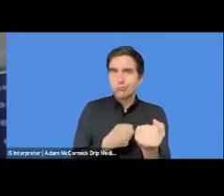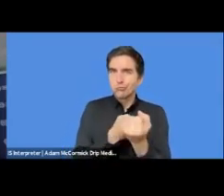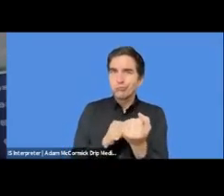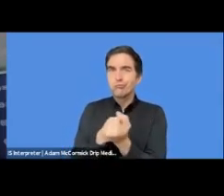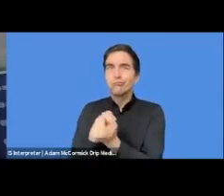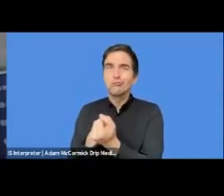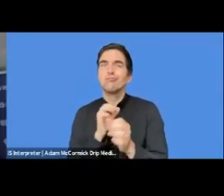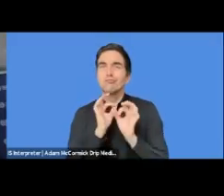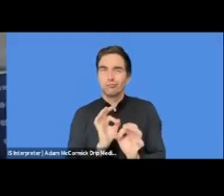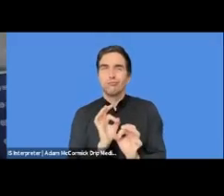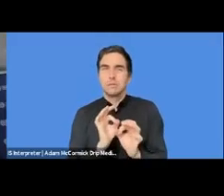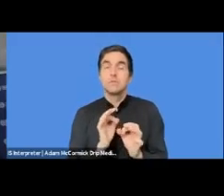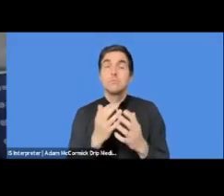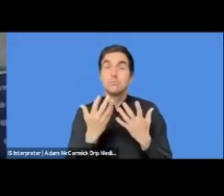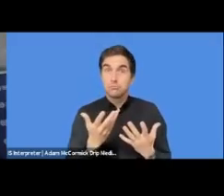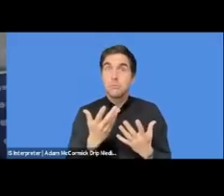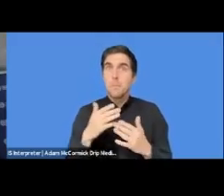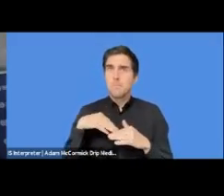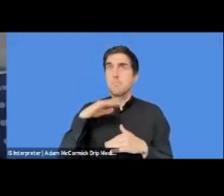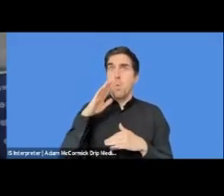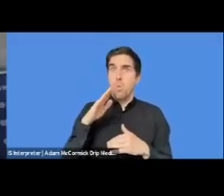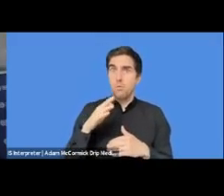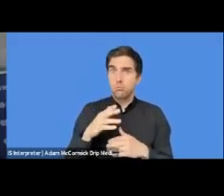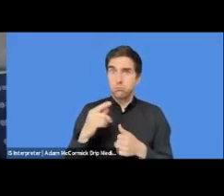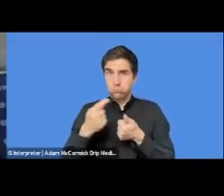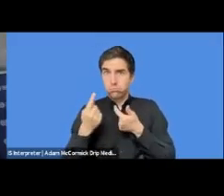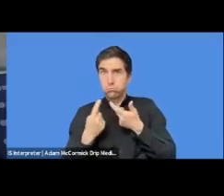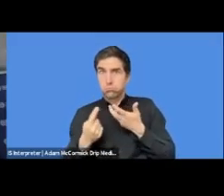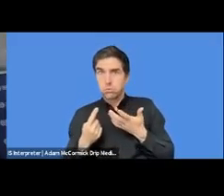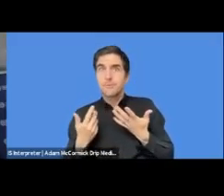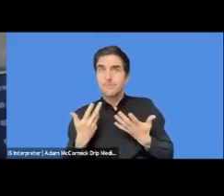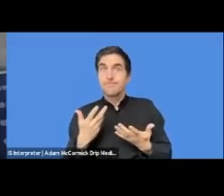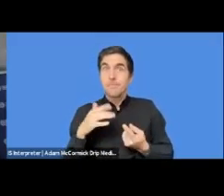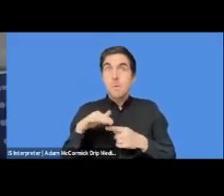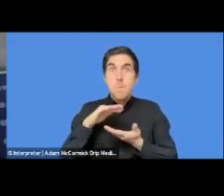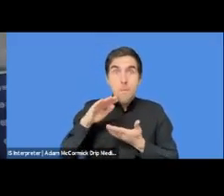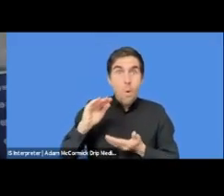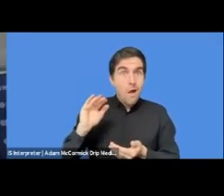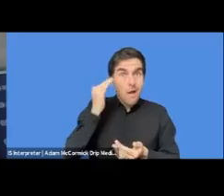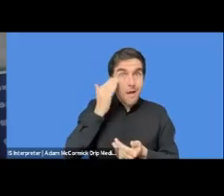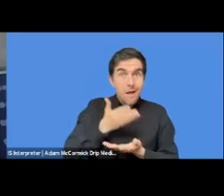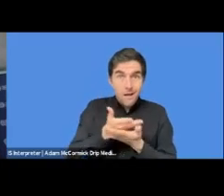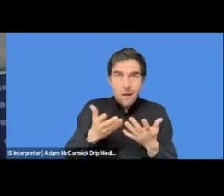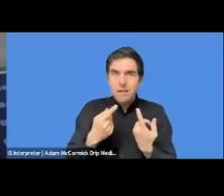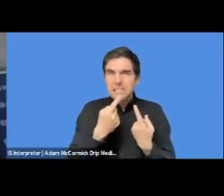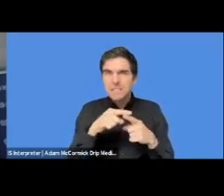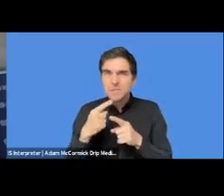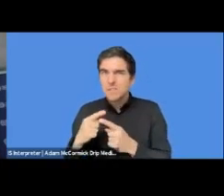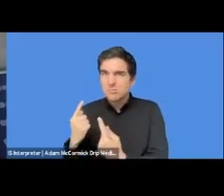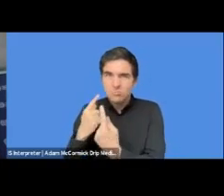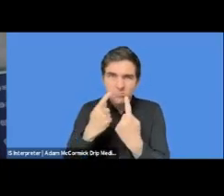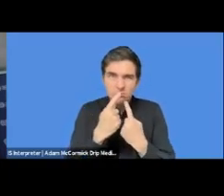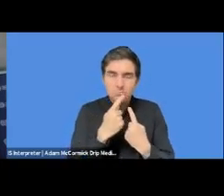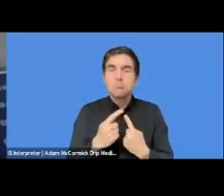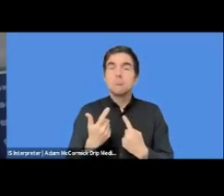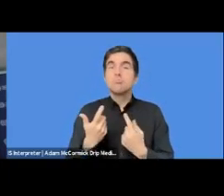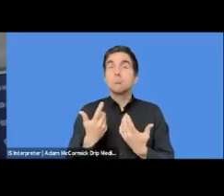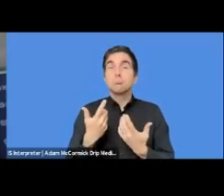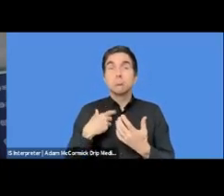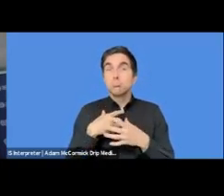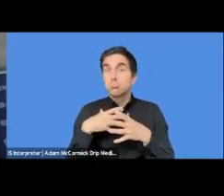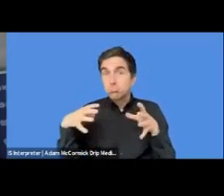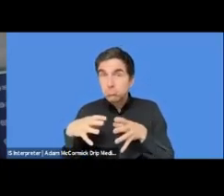services. So because of the awareness that we do is different stakeholders, we go together on